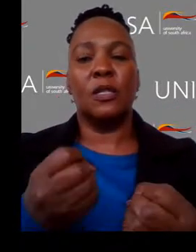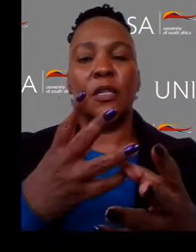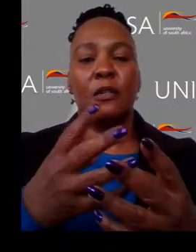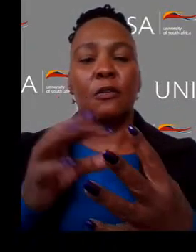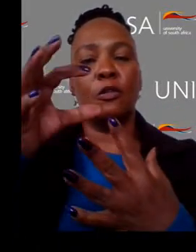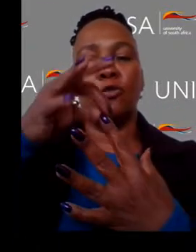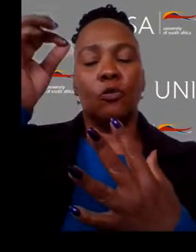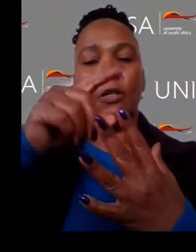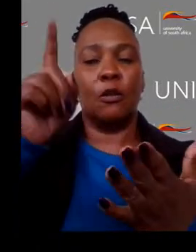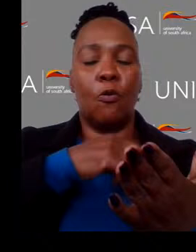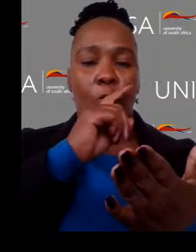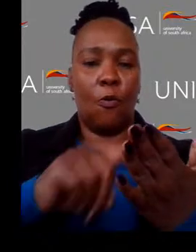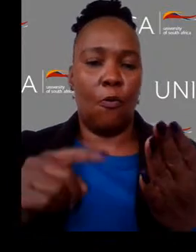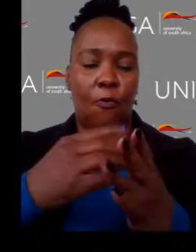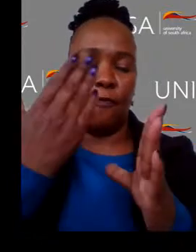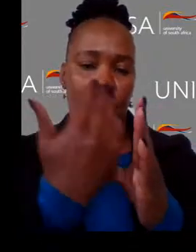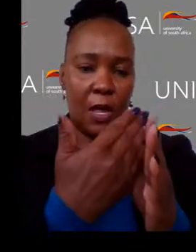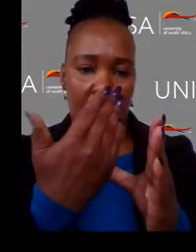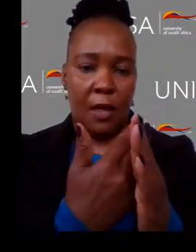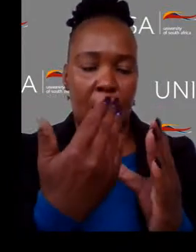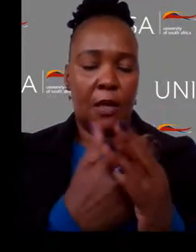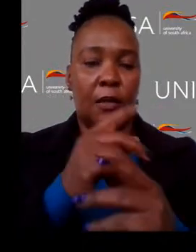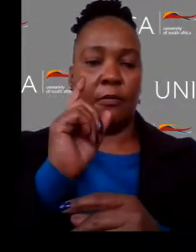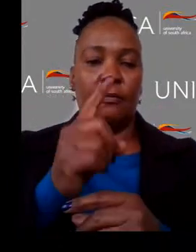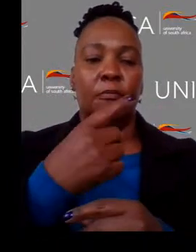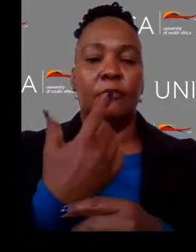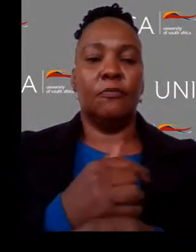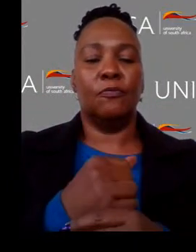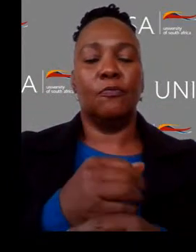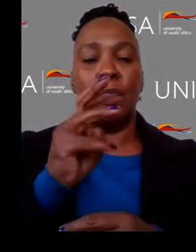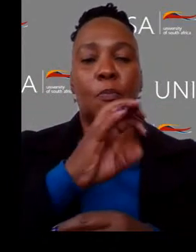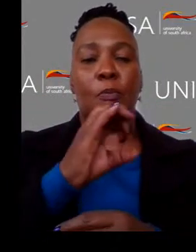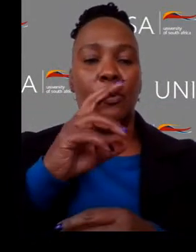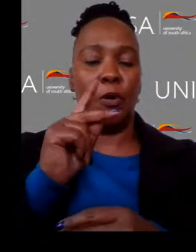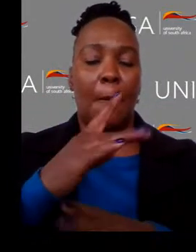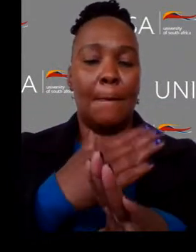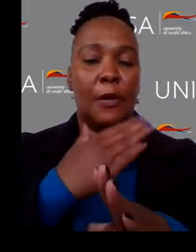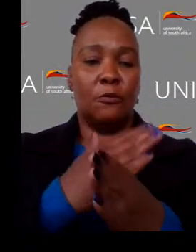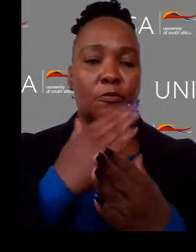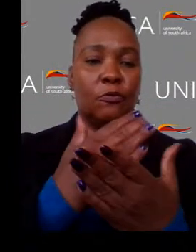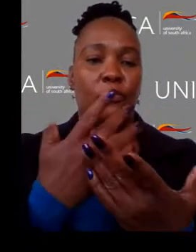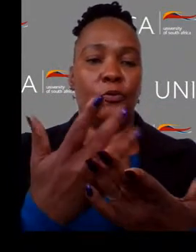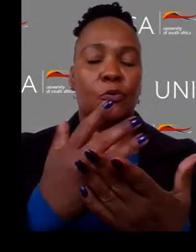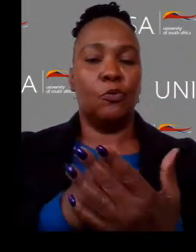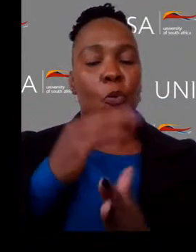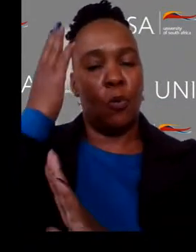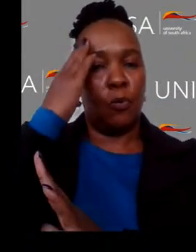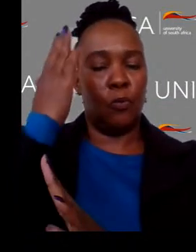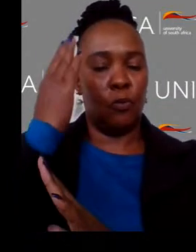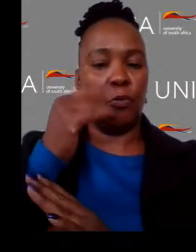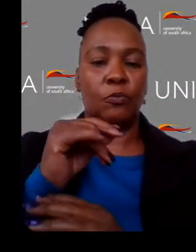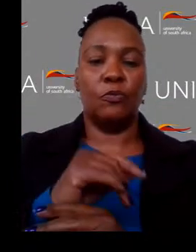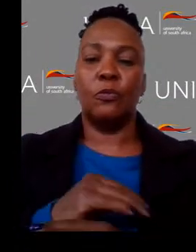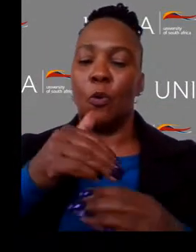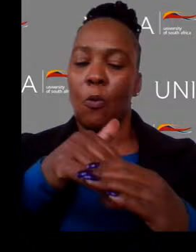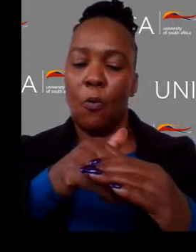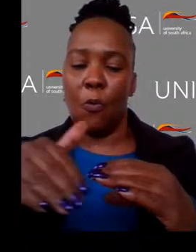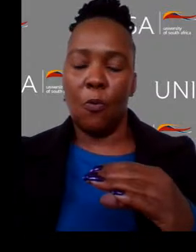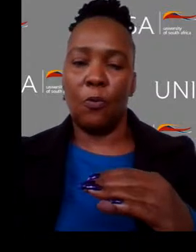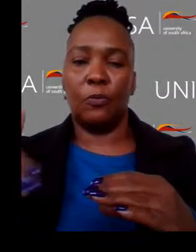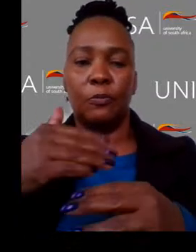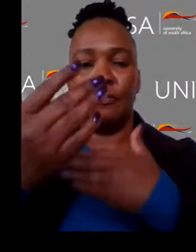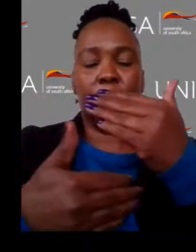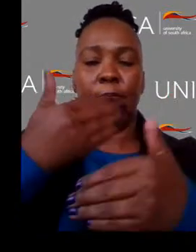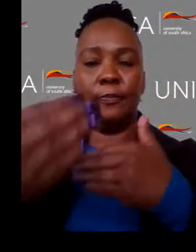the incorrect file. So come and do the mock exam and make sure that you're familiar with the entire process.